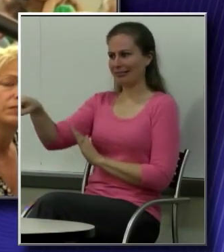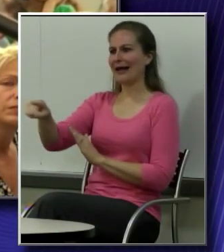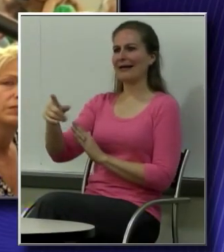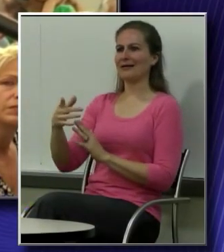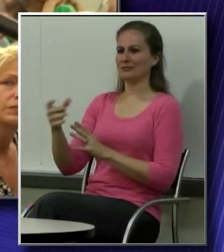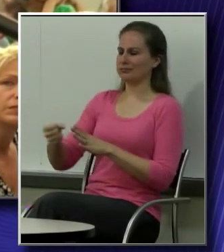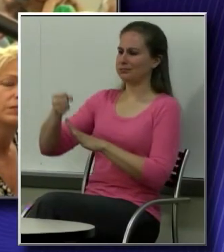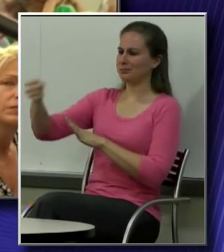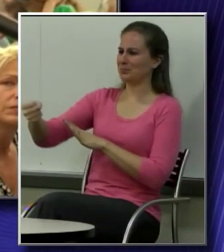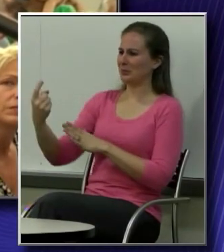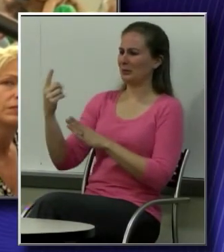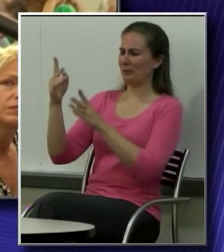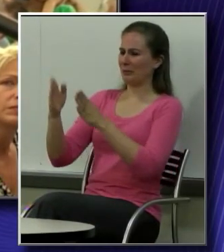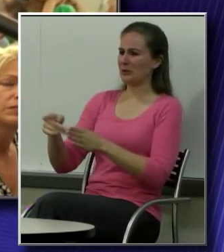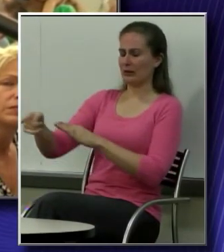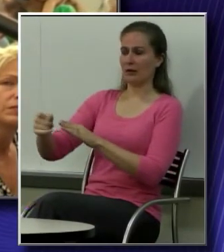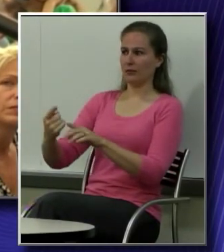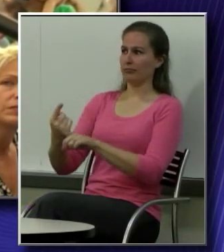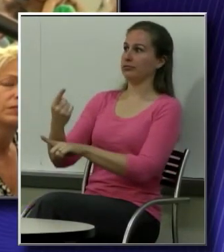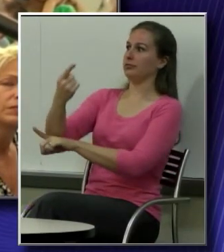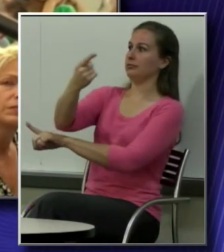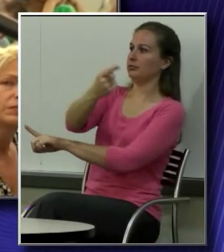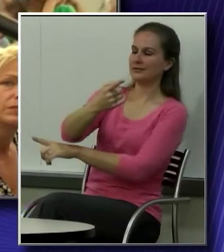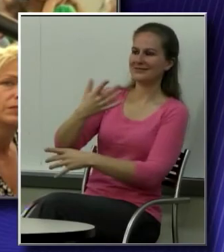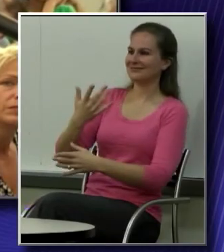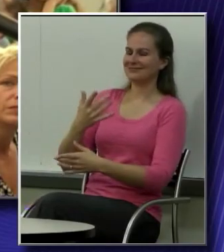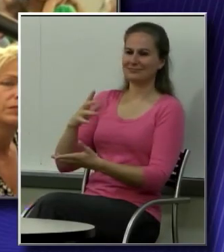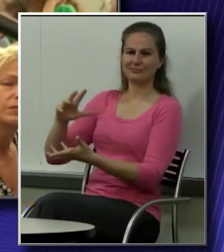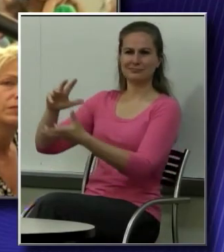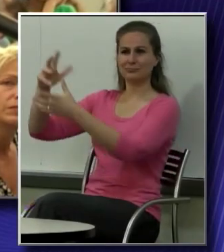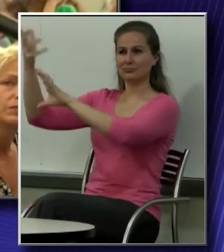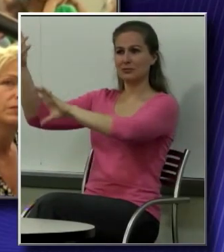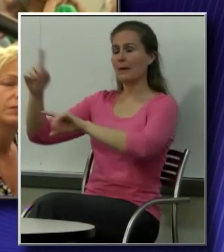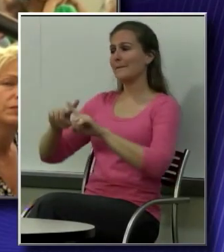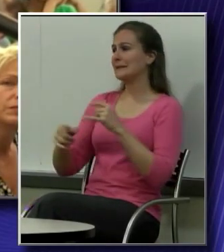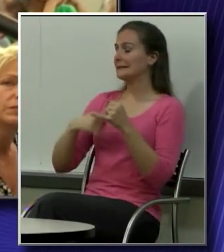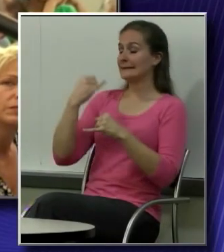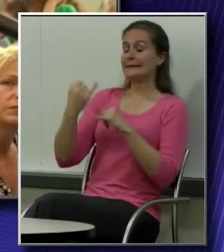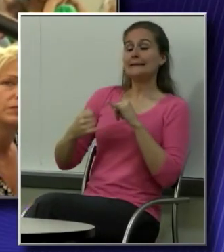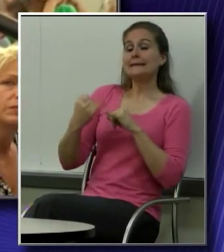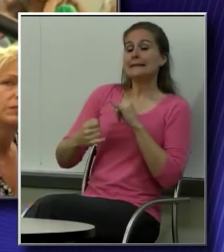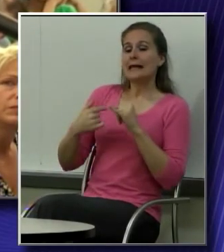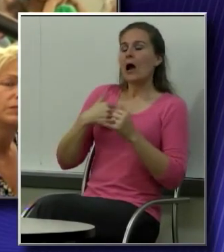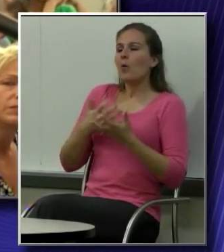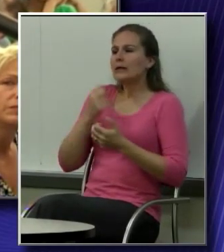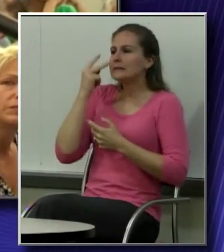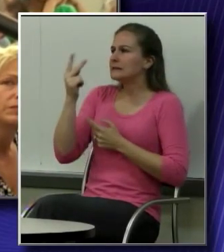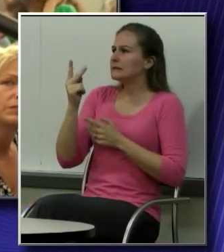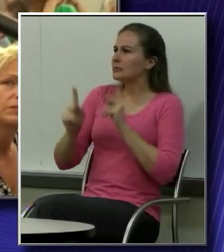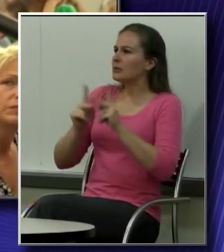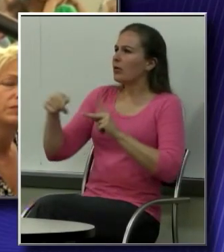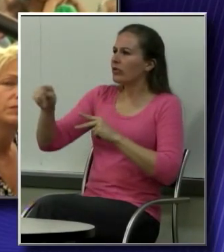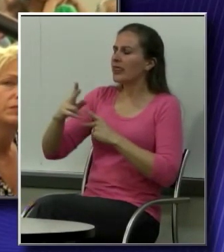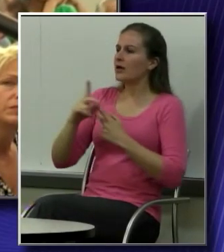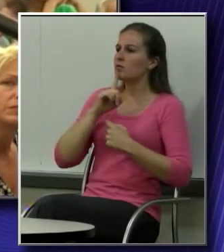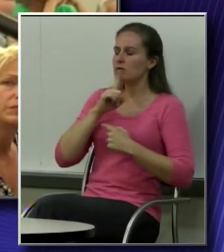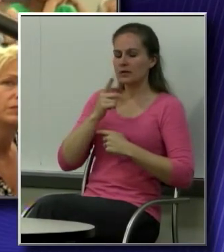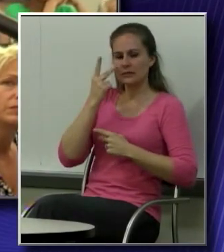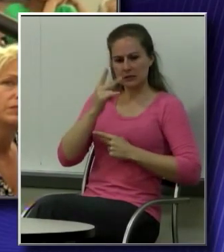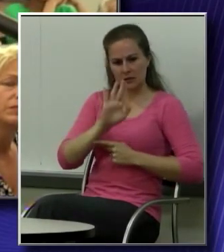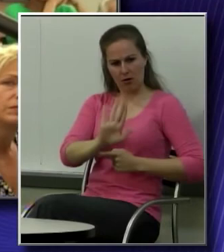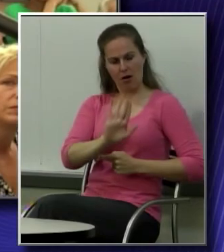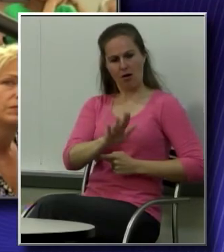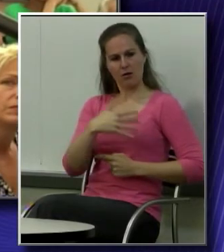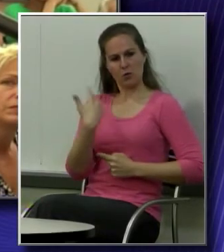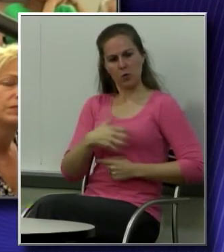that. And finally, I think what I would like to see in a president is someone who builds on those strengths and is